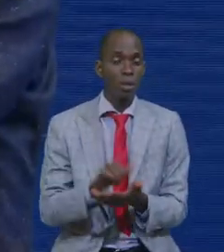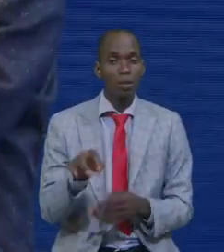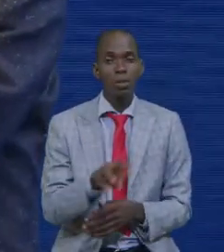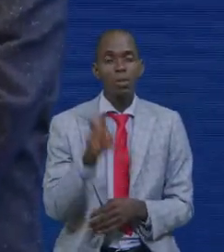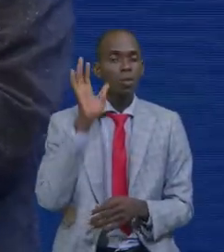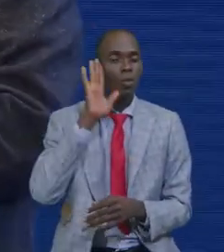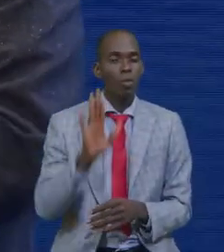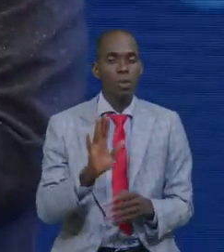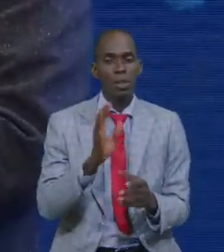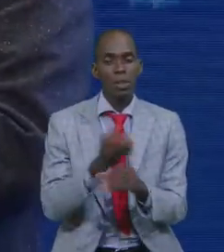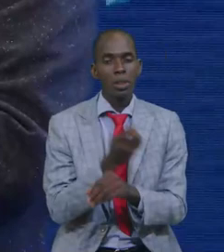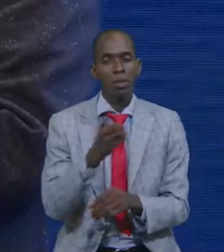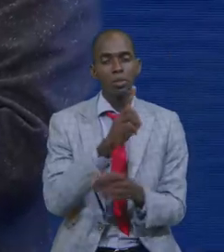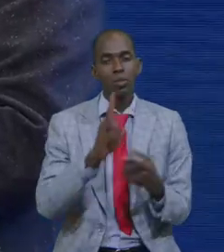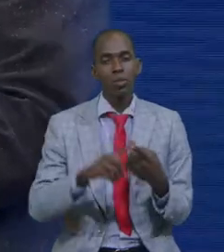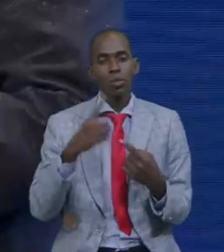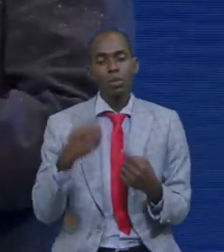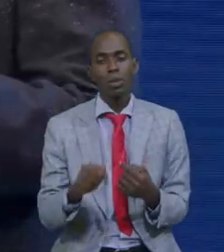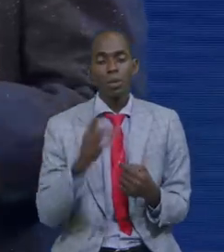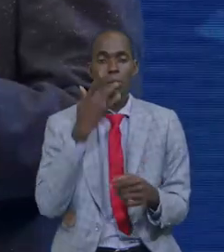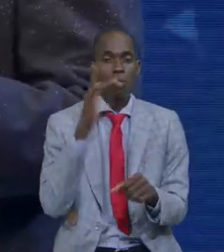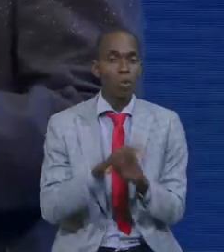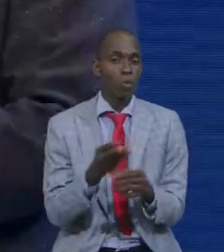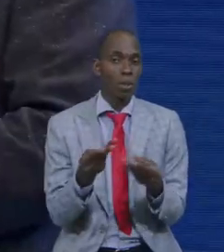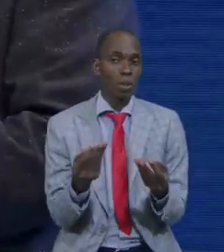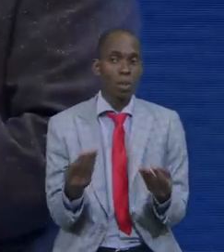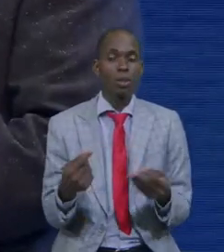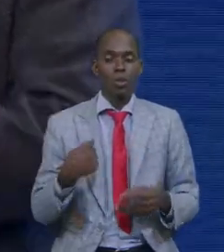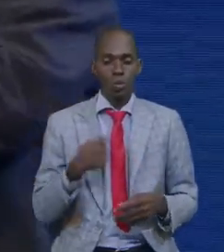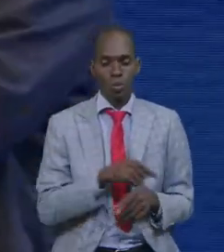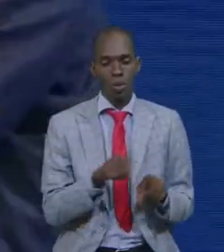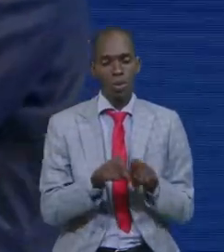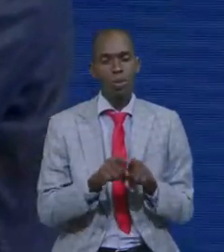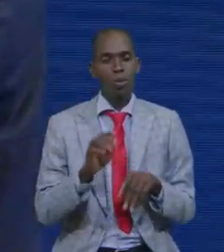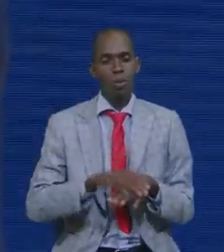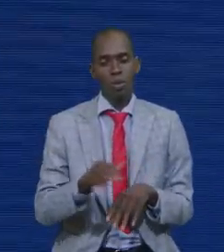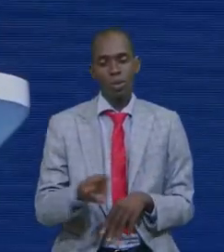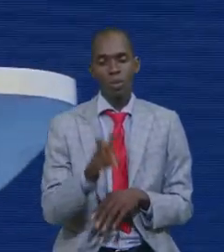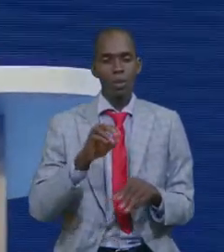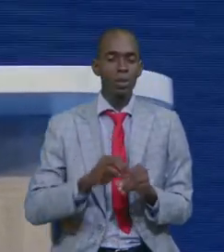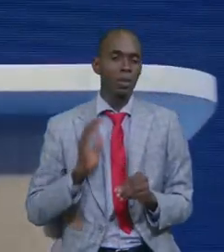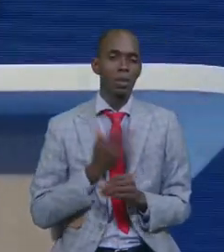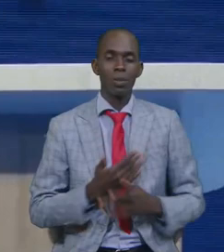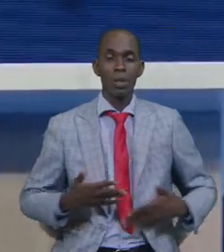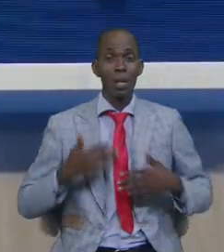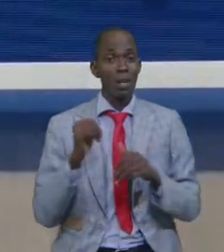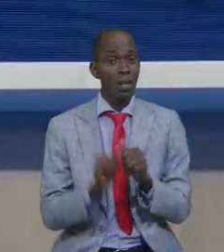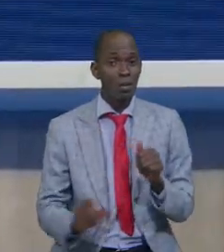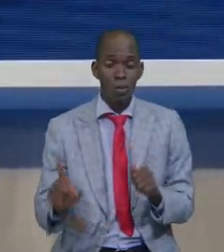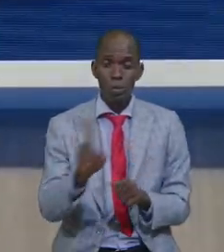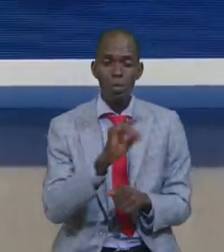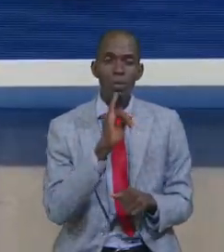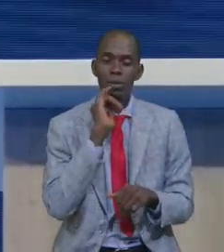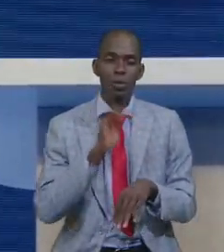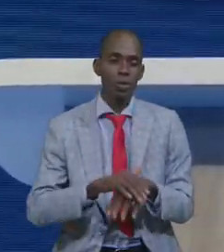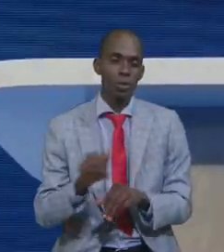the land of promise. We are on a journey in our lives. Everyone is on a journey.